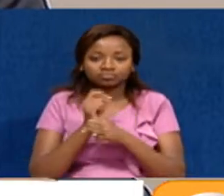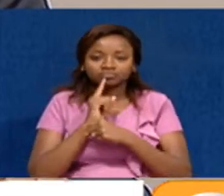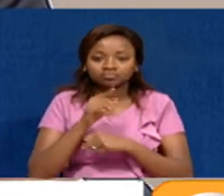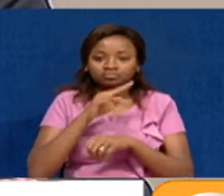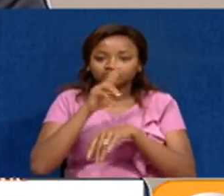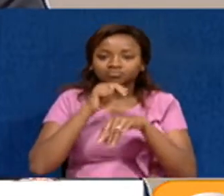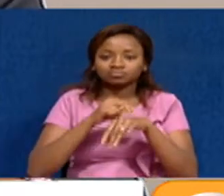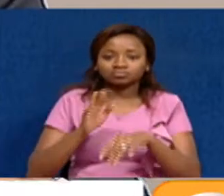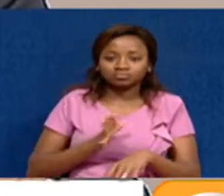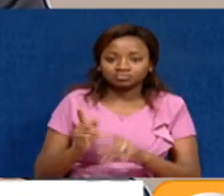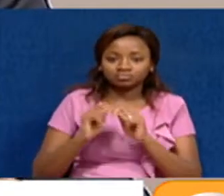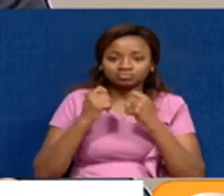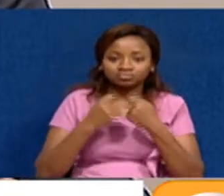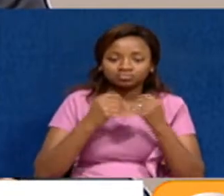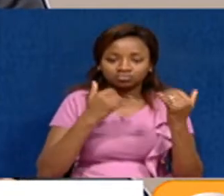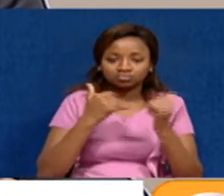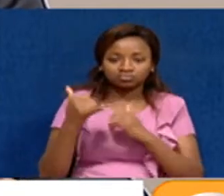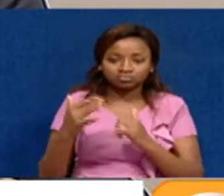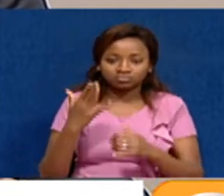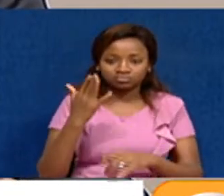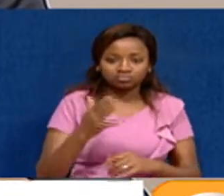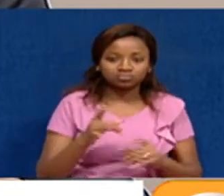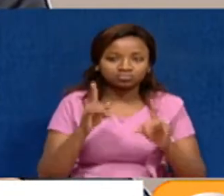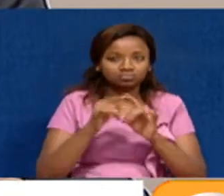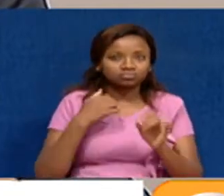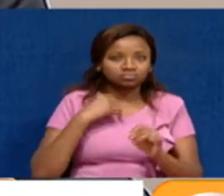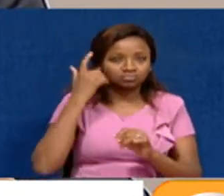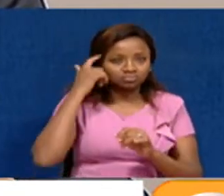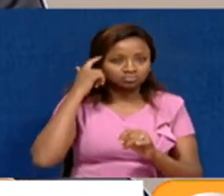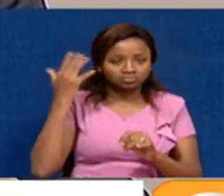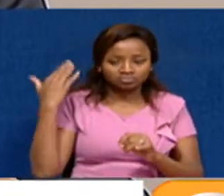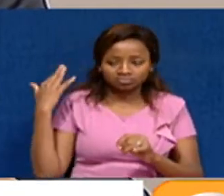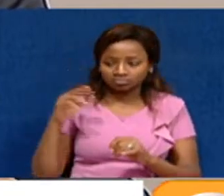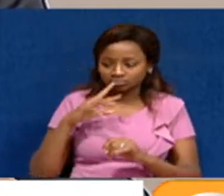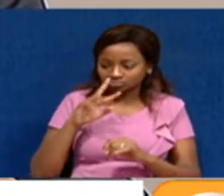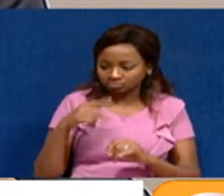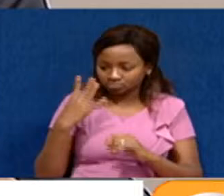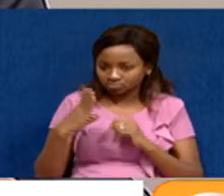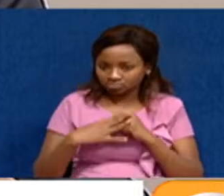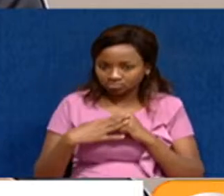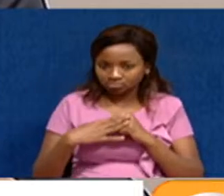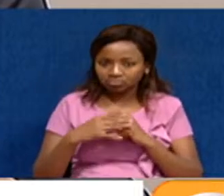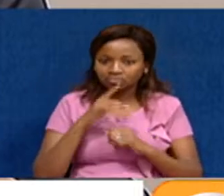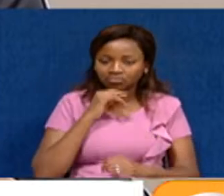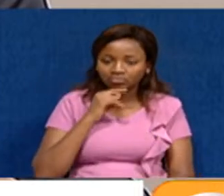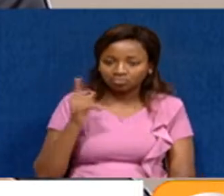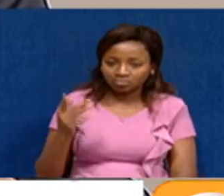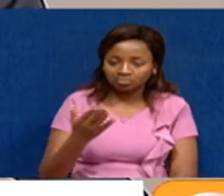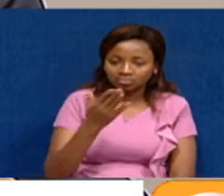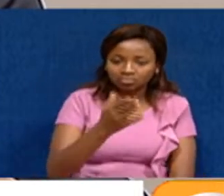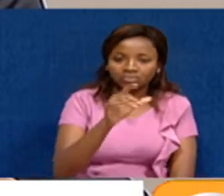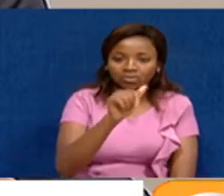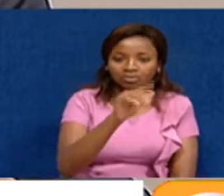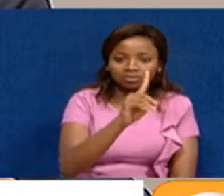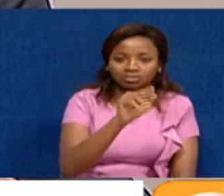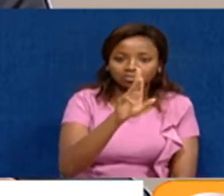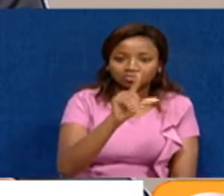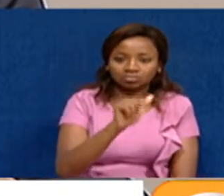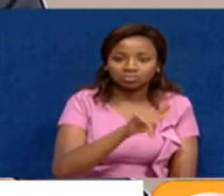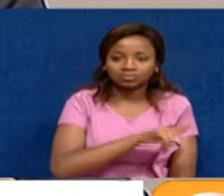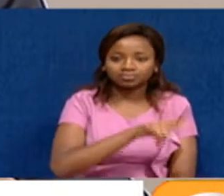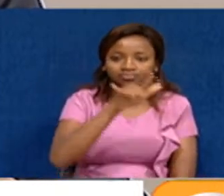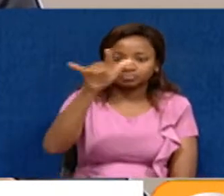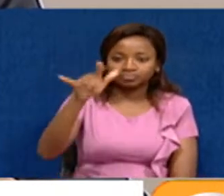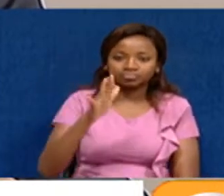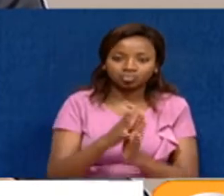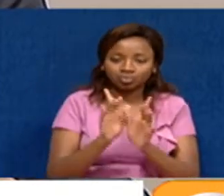And I will go back again, and I remember 2009, and my friend Aduda. He went to Zurich